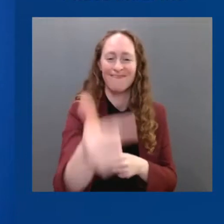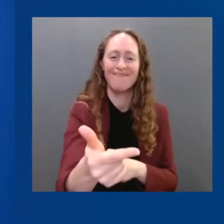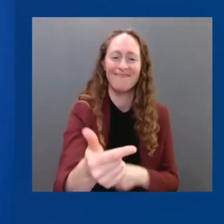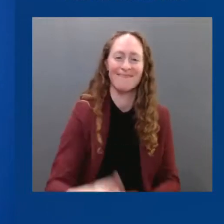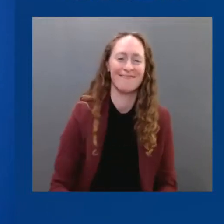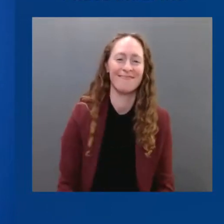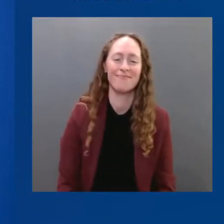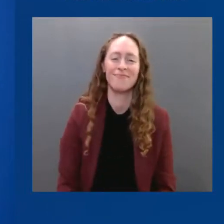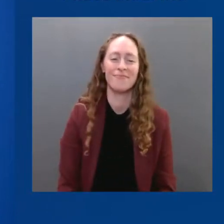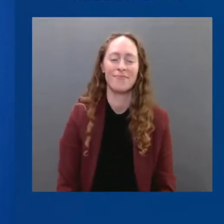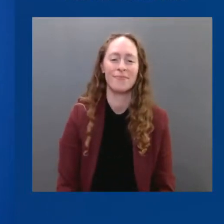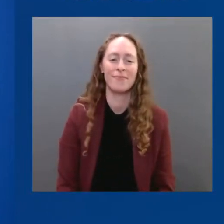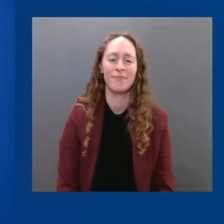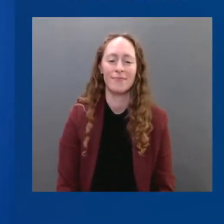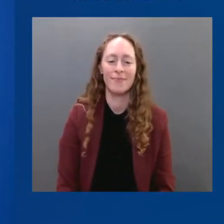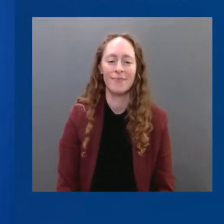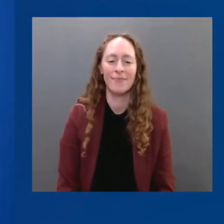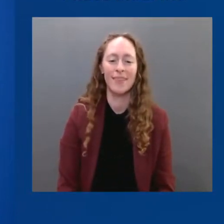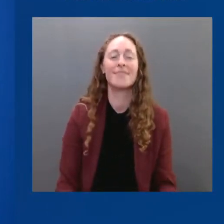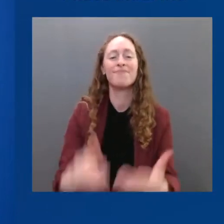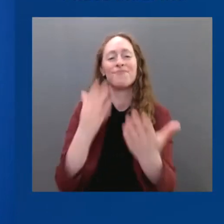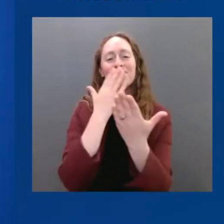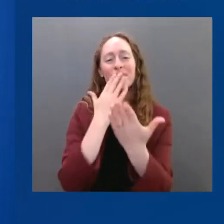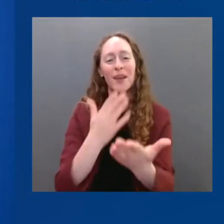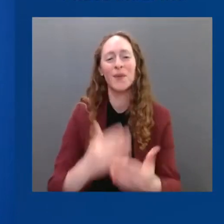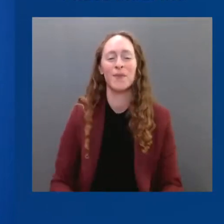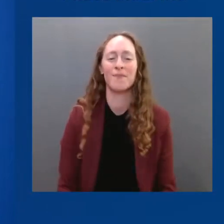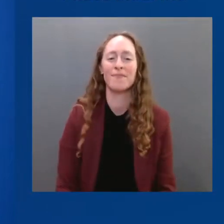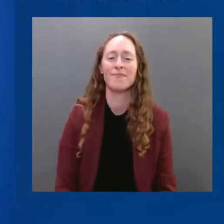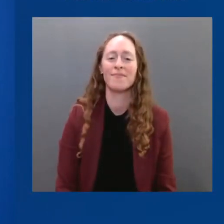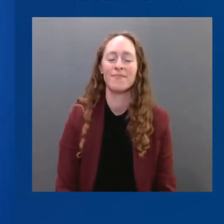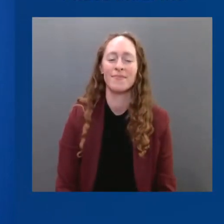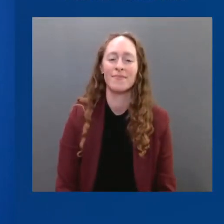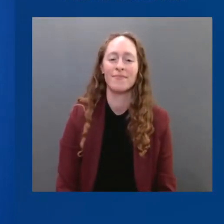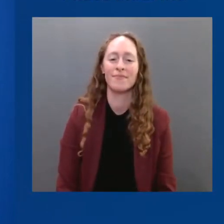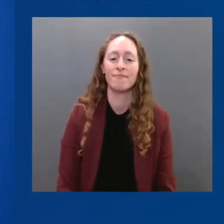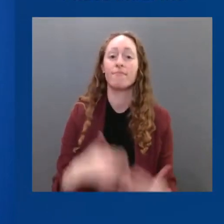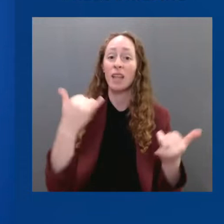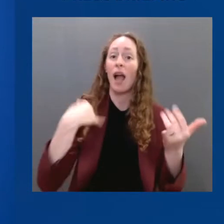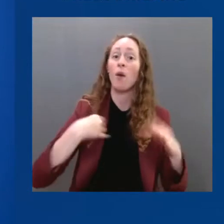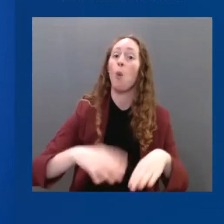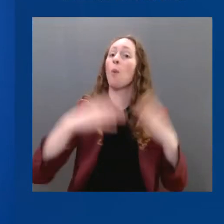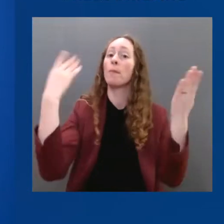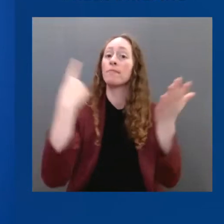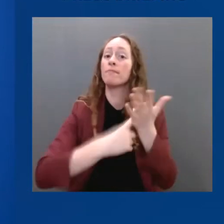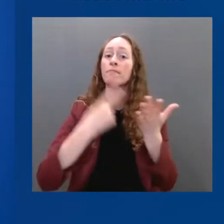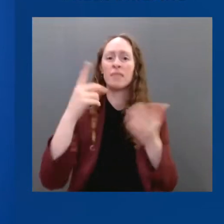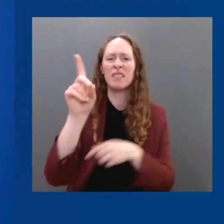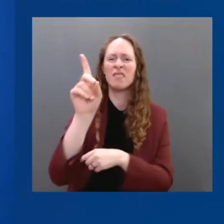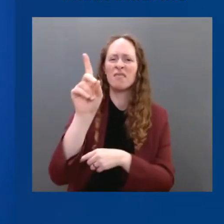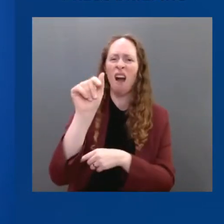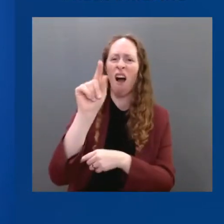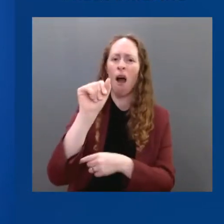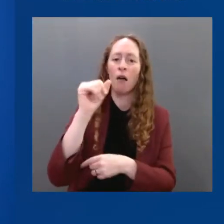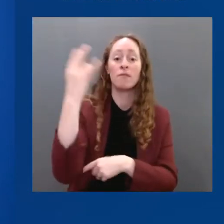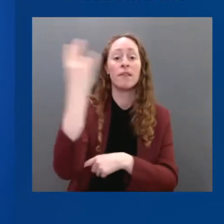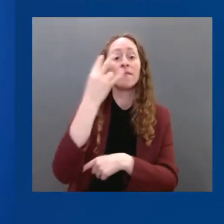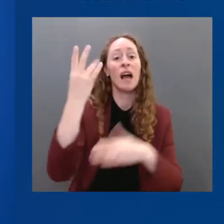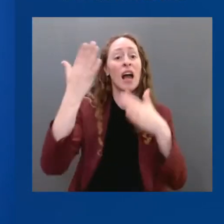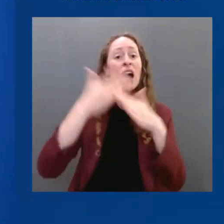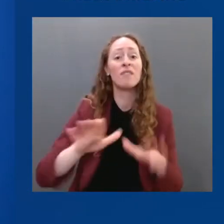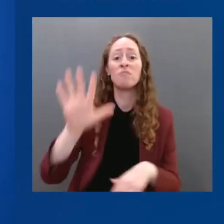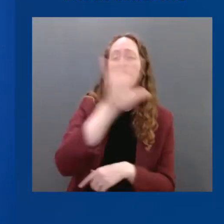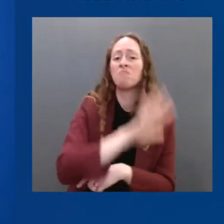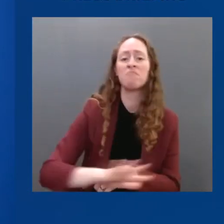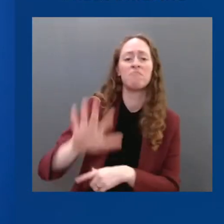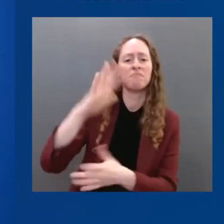by walking you through the latest data. The 7-day average of hospital admissions is about 5,100 per day. And while this represents